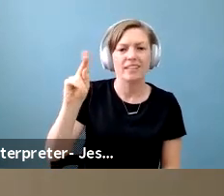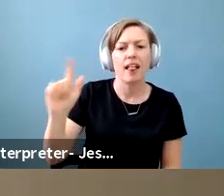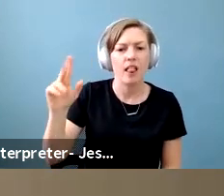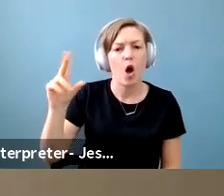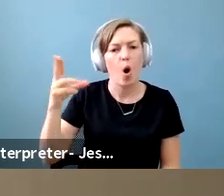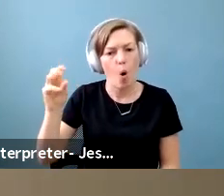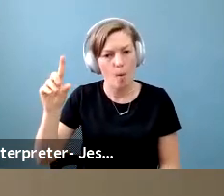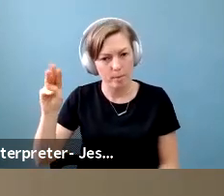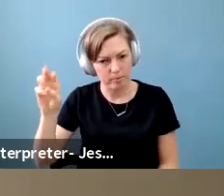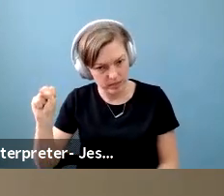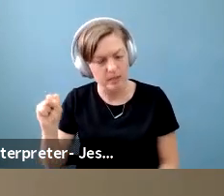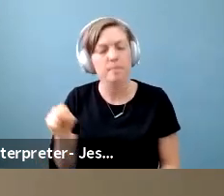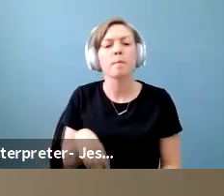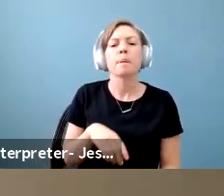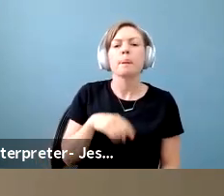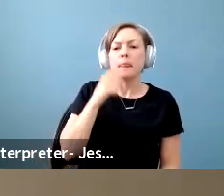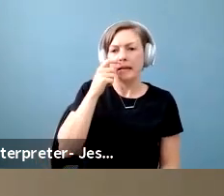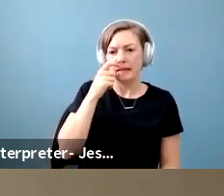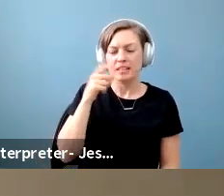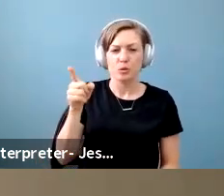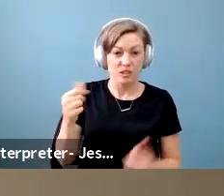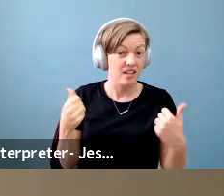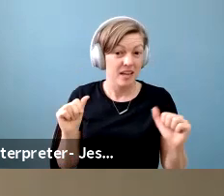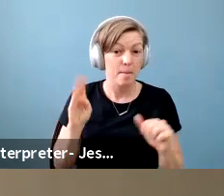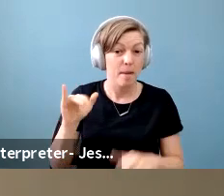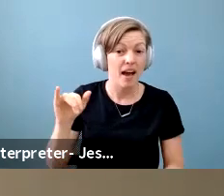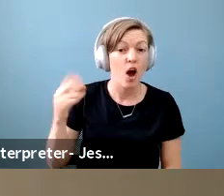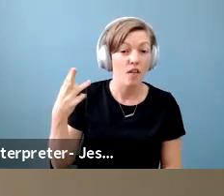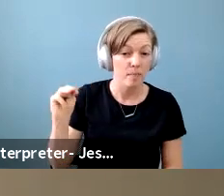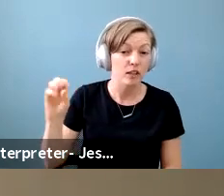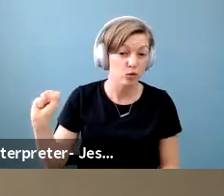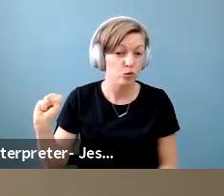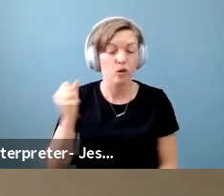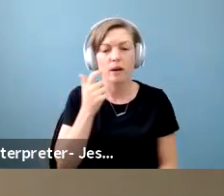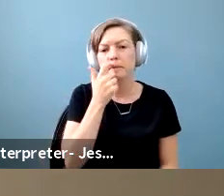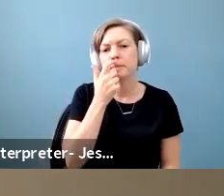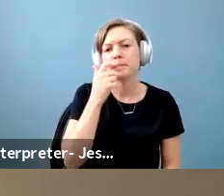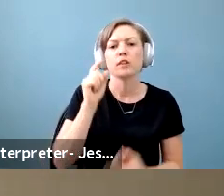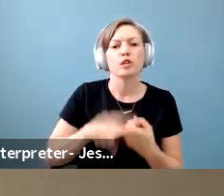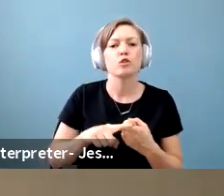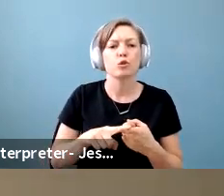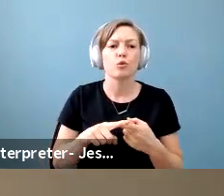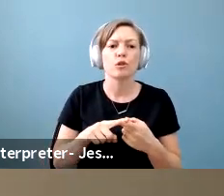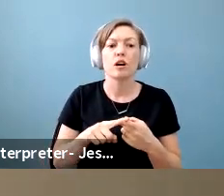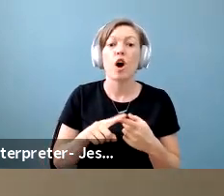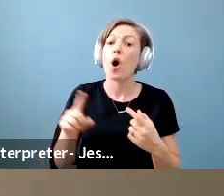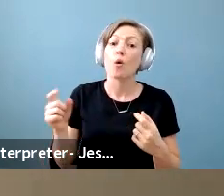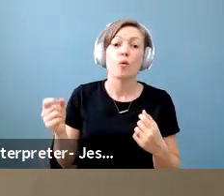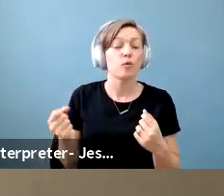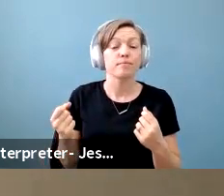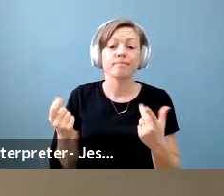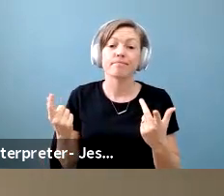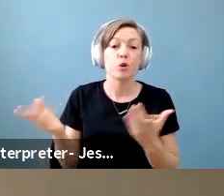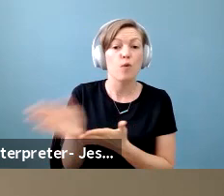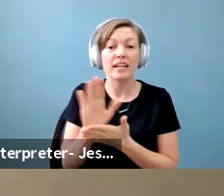This was an attempt by Harvard Medical School to rectify what